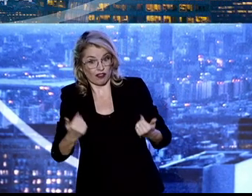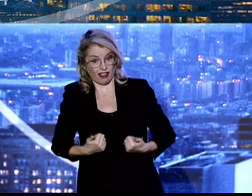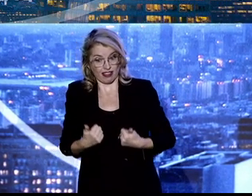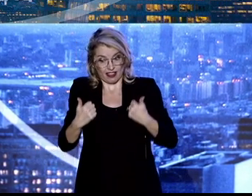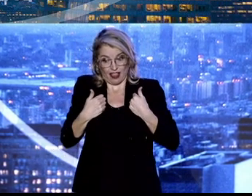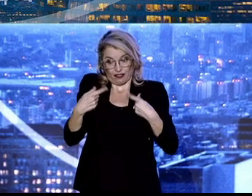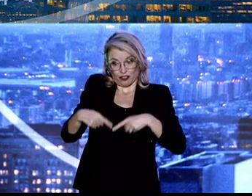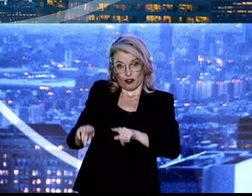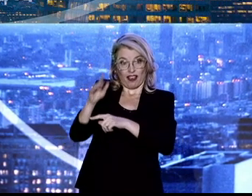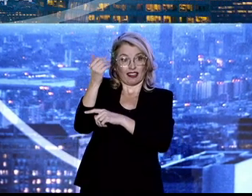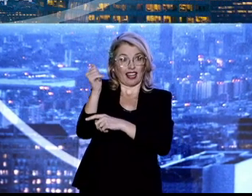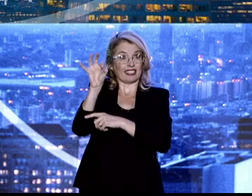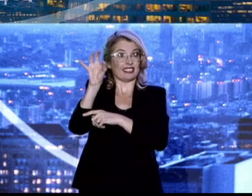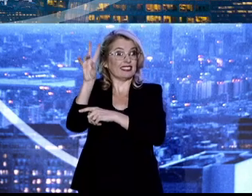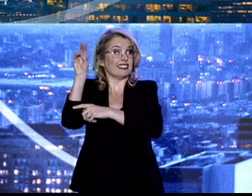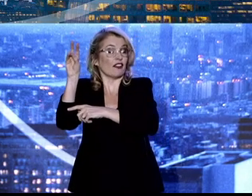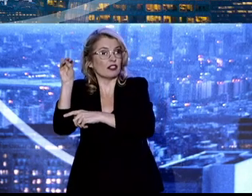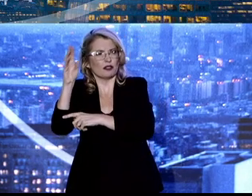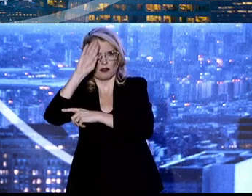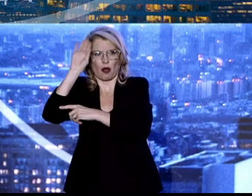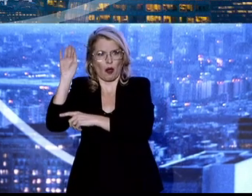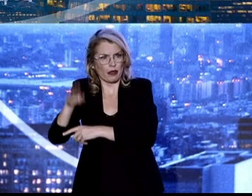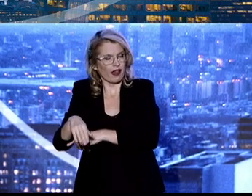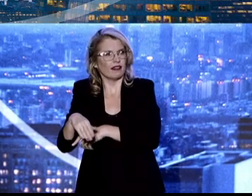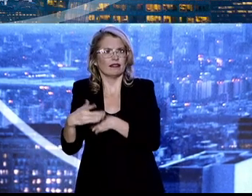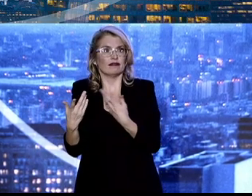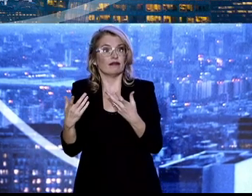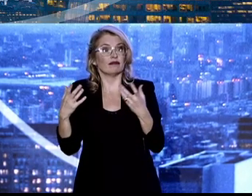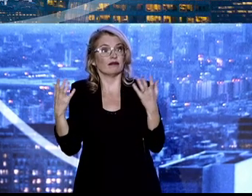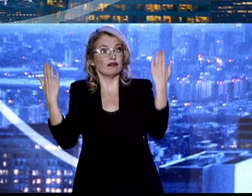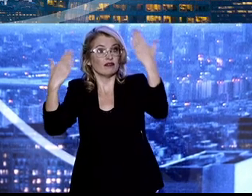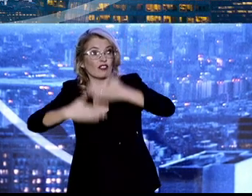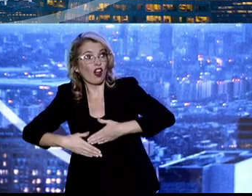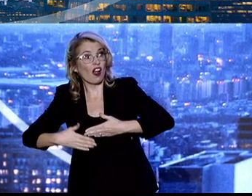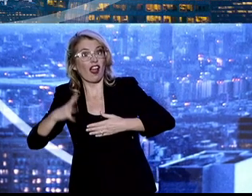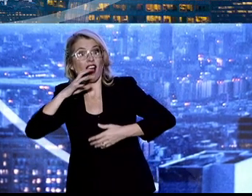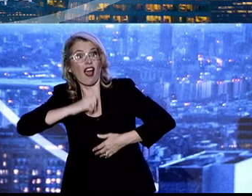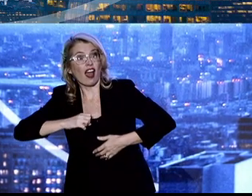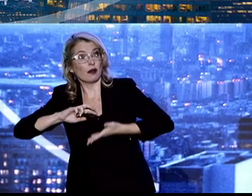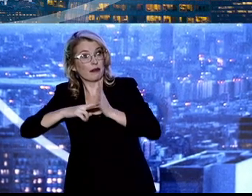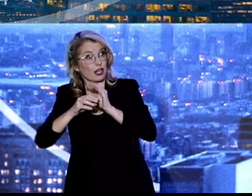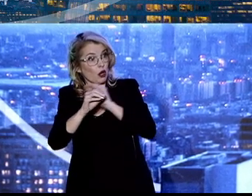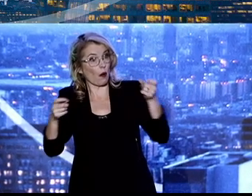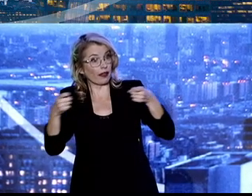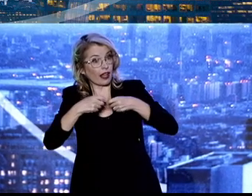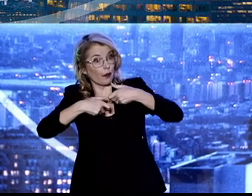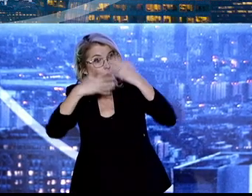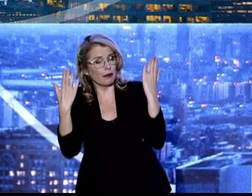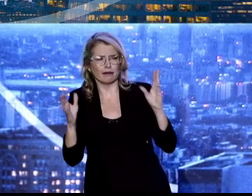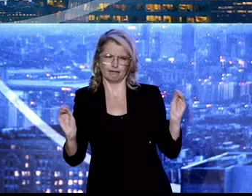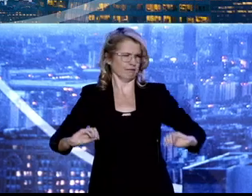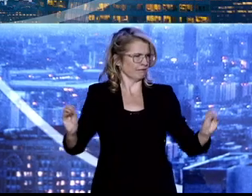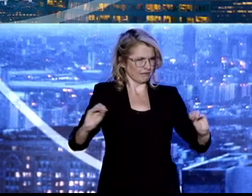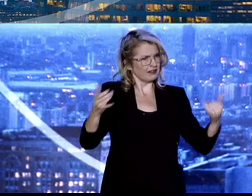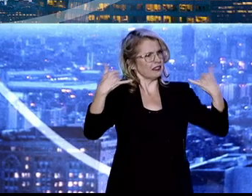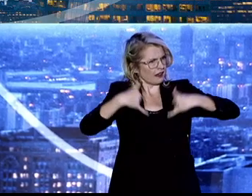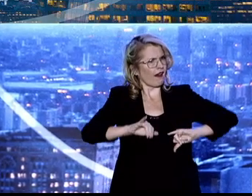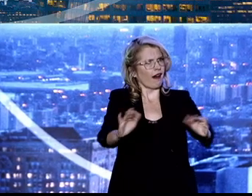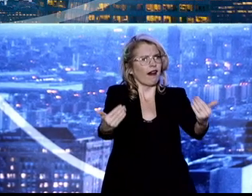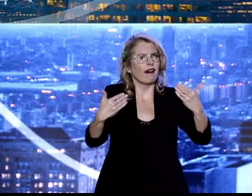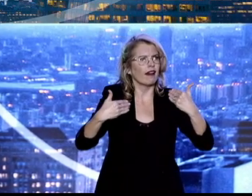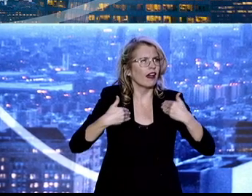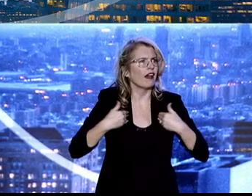that decade, you know that it was hardly the dark ages. We had most of the modern comforts